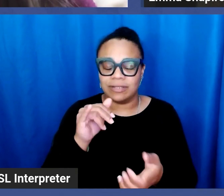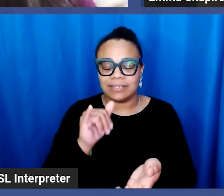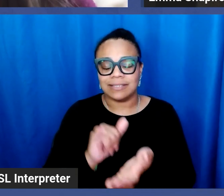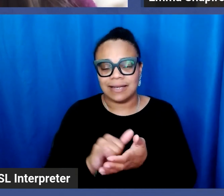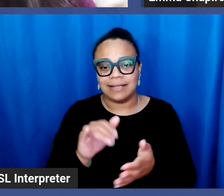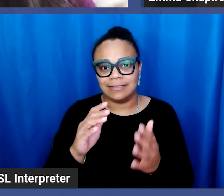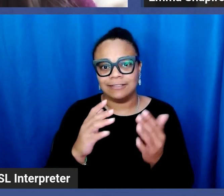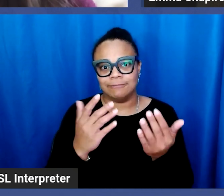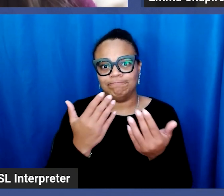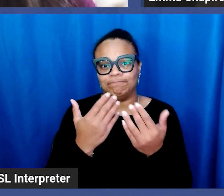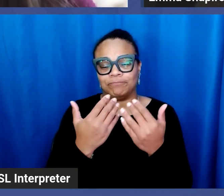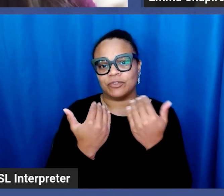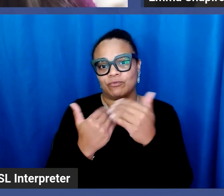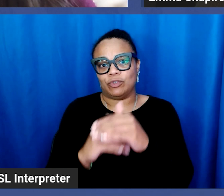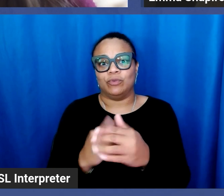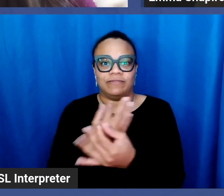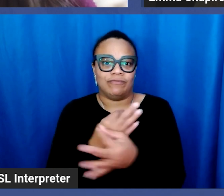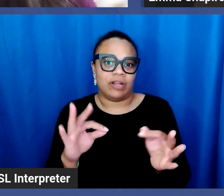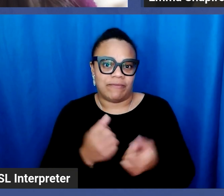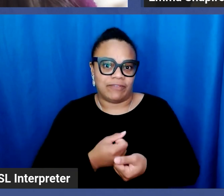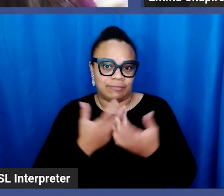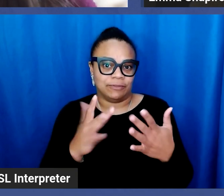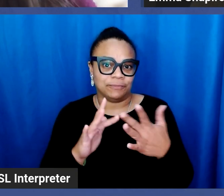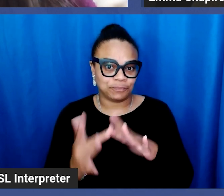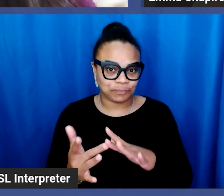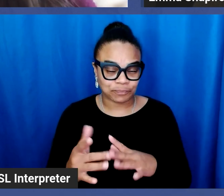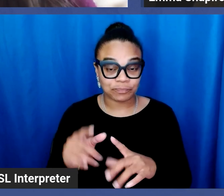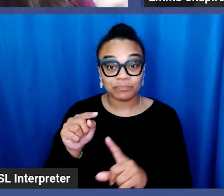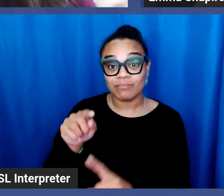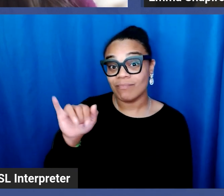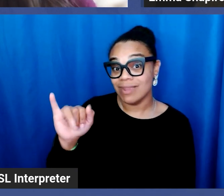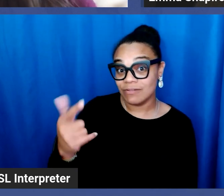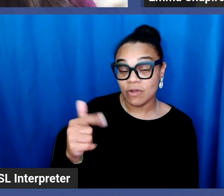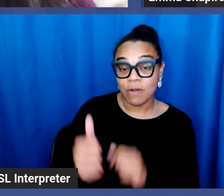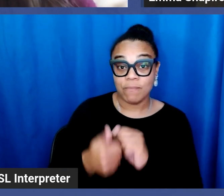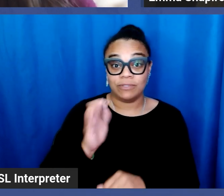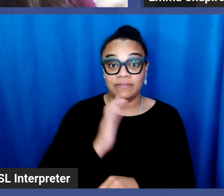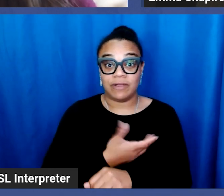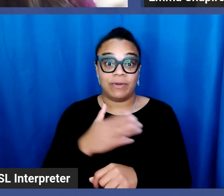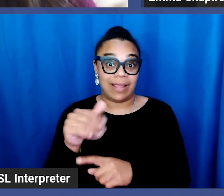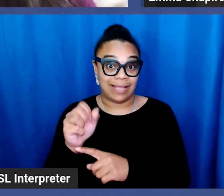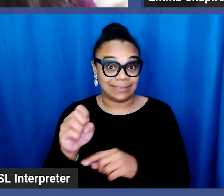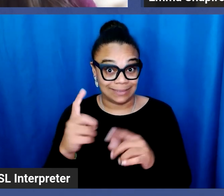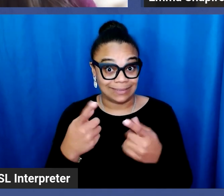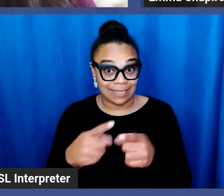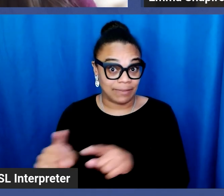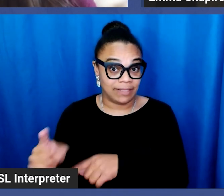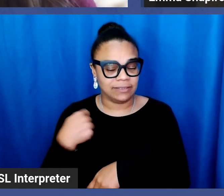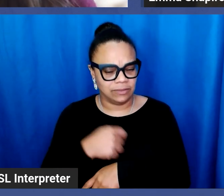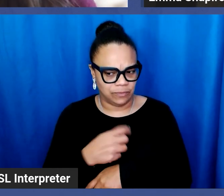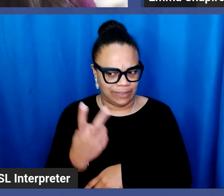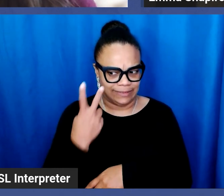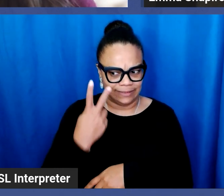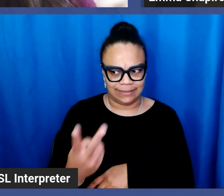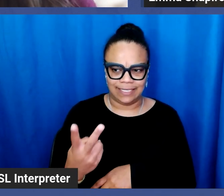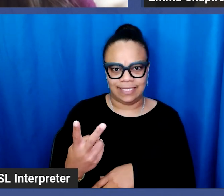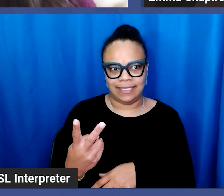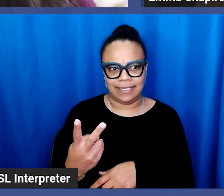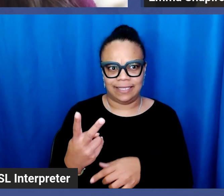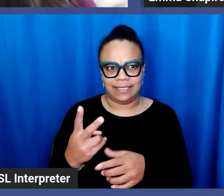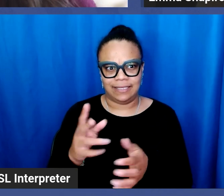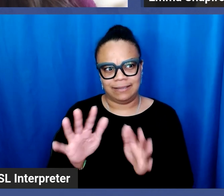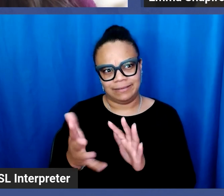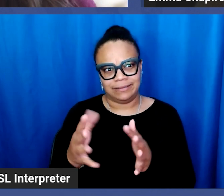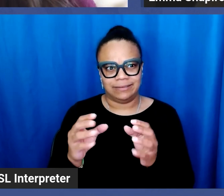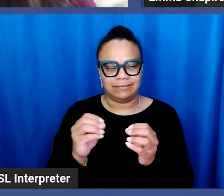freedom of expression online. On Instagram, where most of our cases take place in general, we have seen what appears to be more